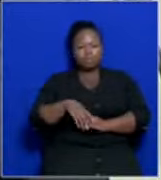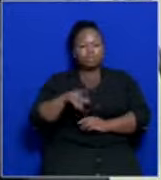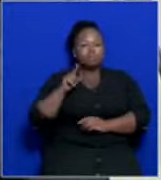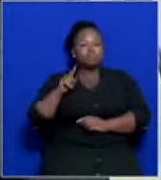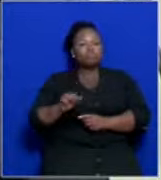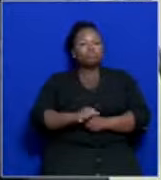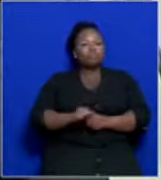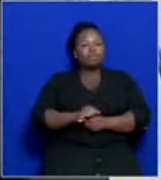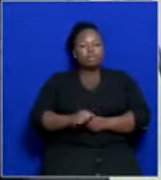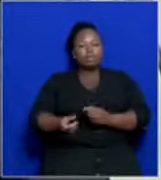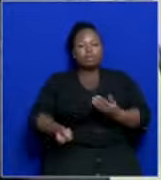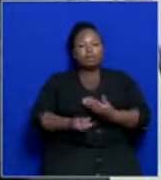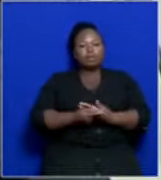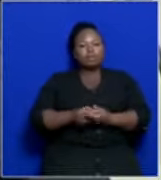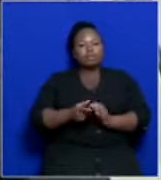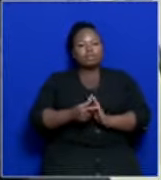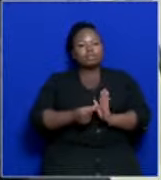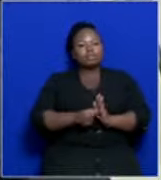15